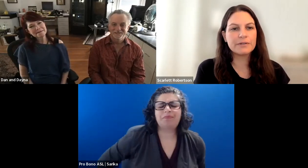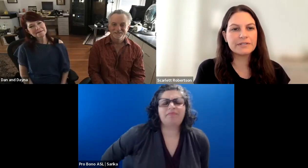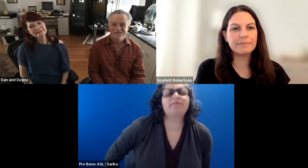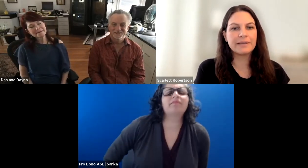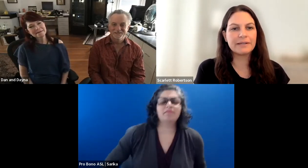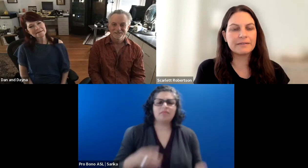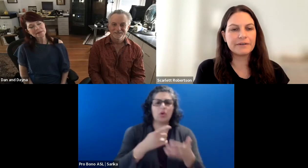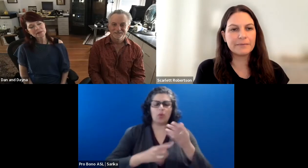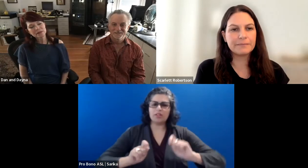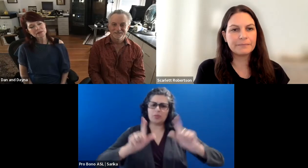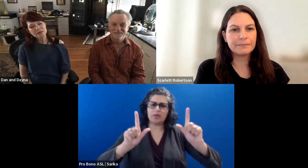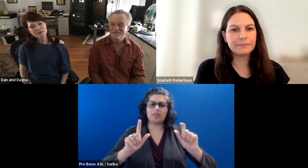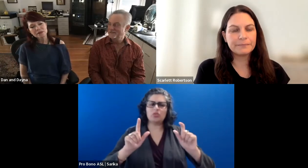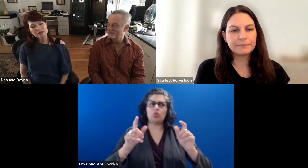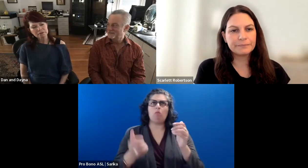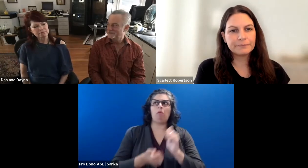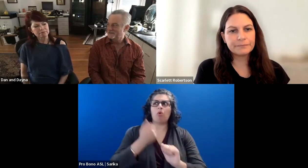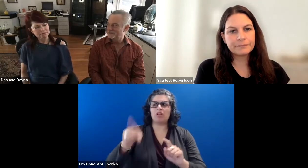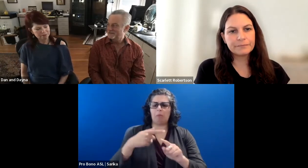you most in making the film?